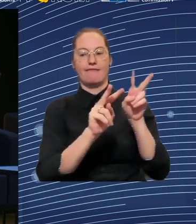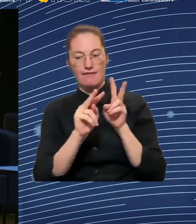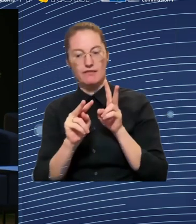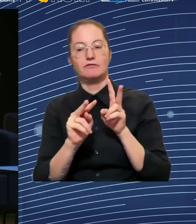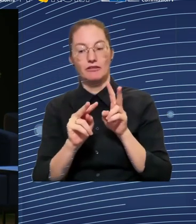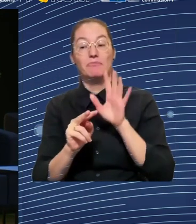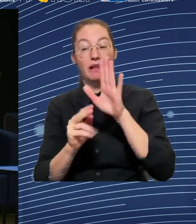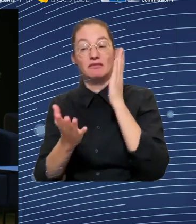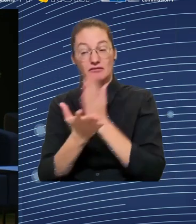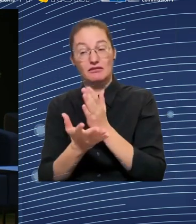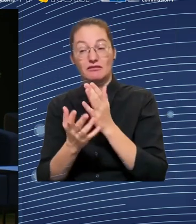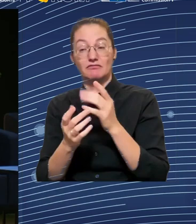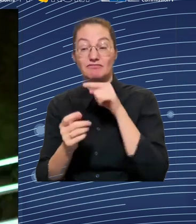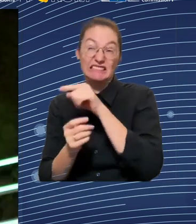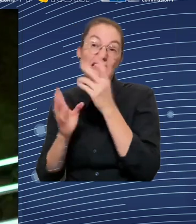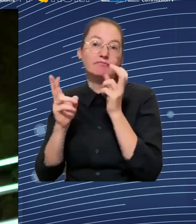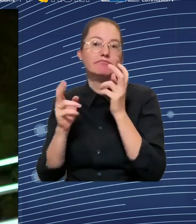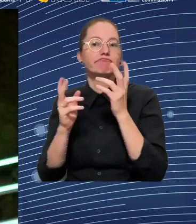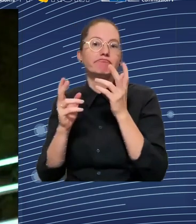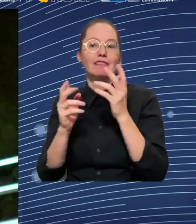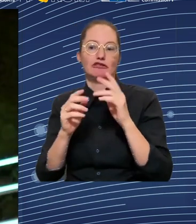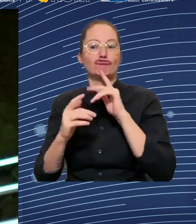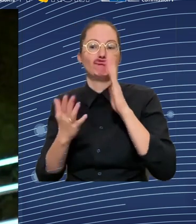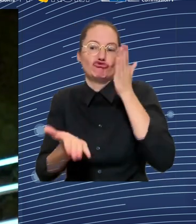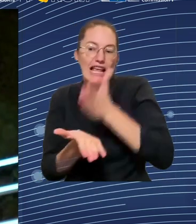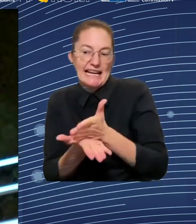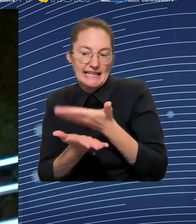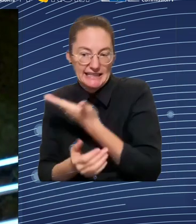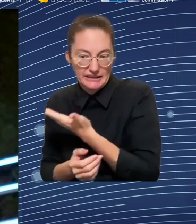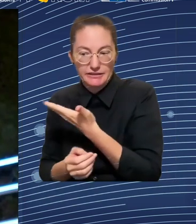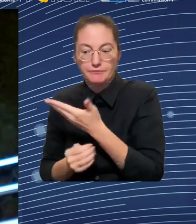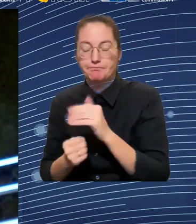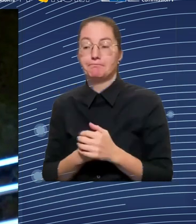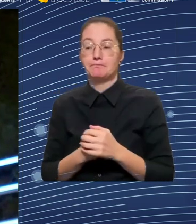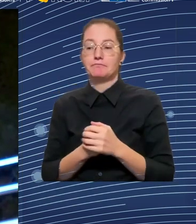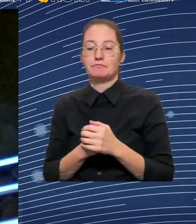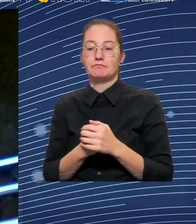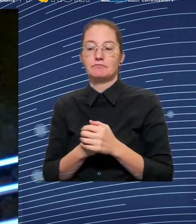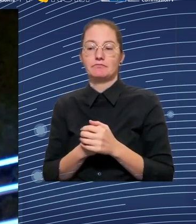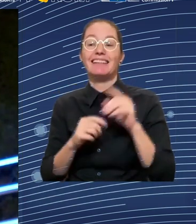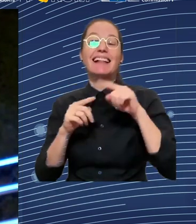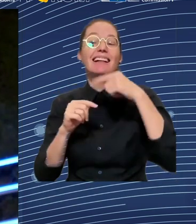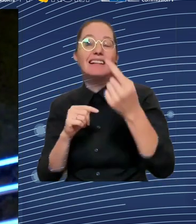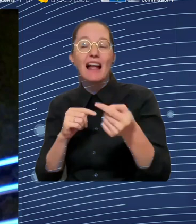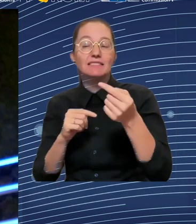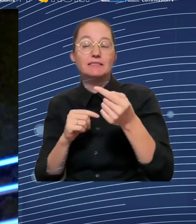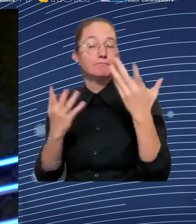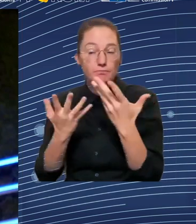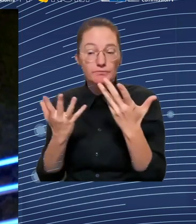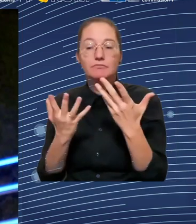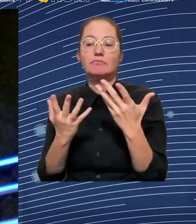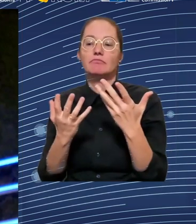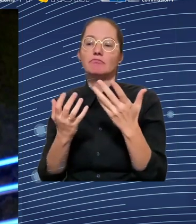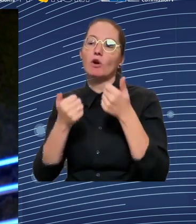not explicitly stated, it refers to issues that cannot be explained but by what we can capture with